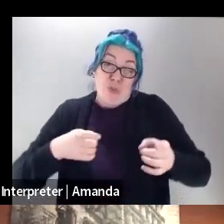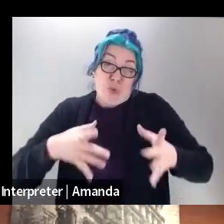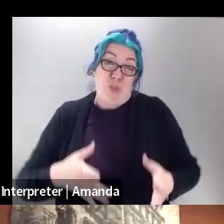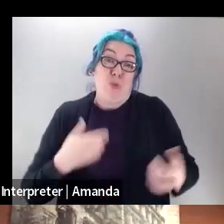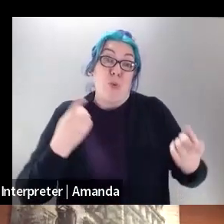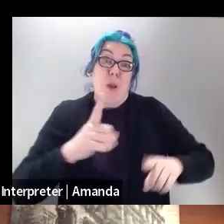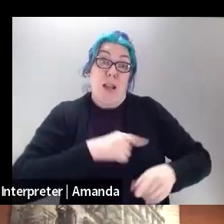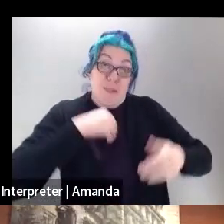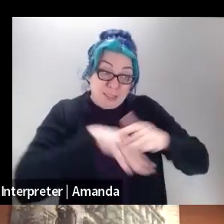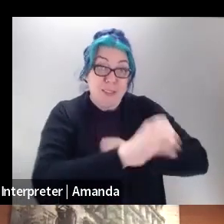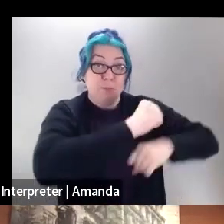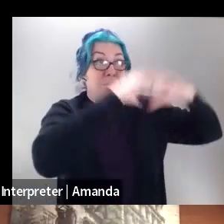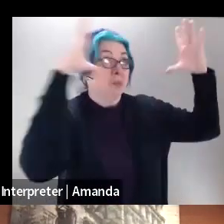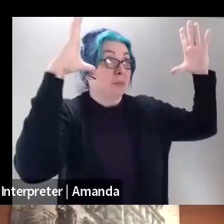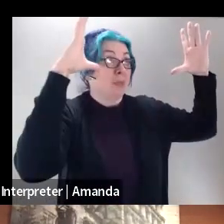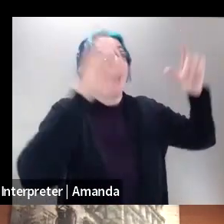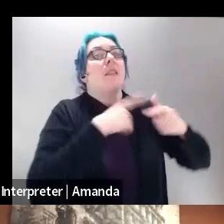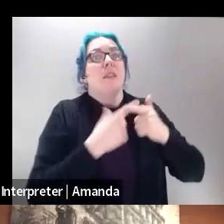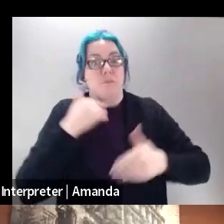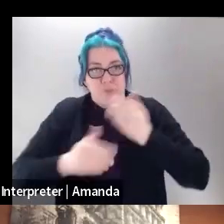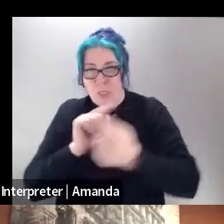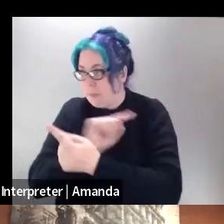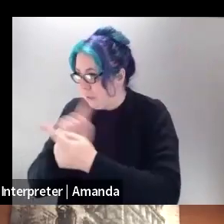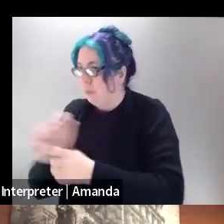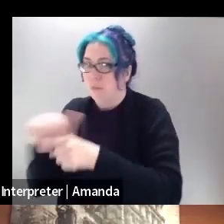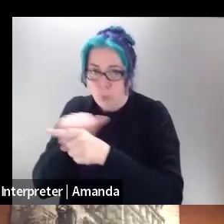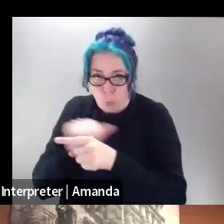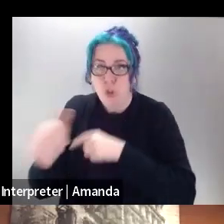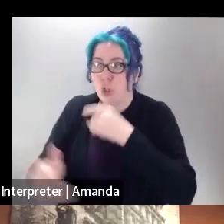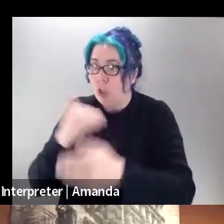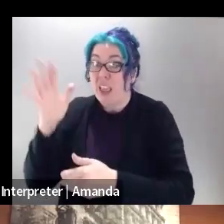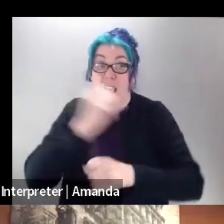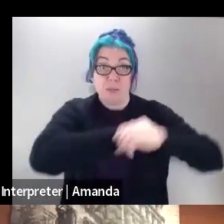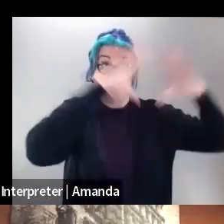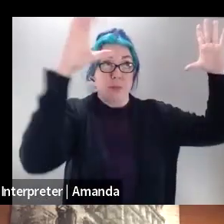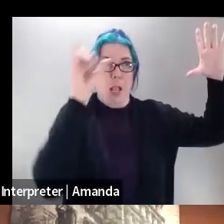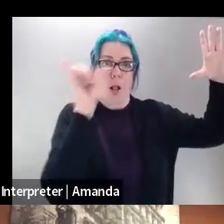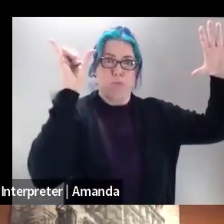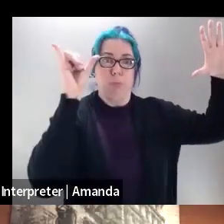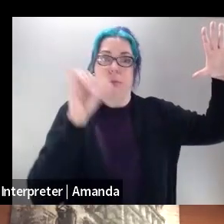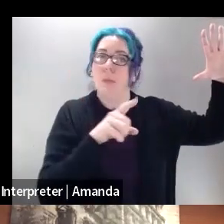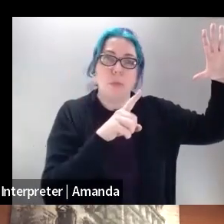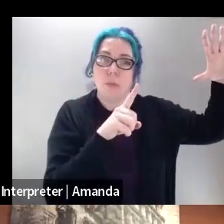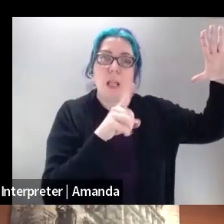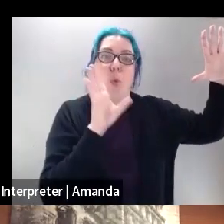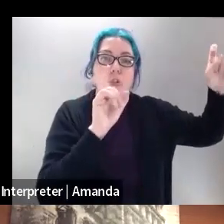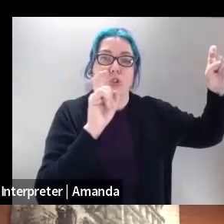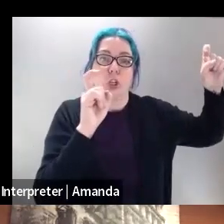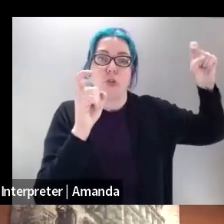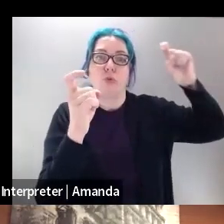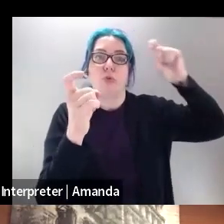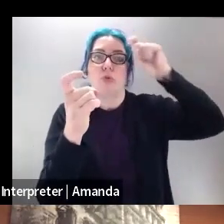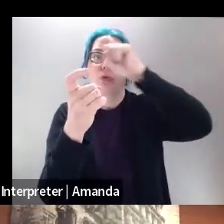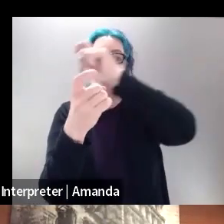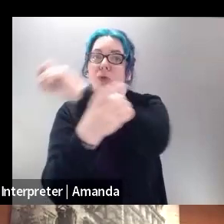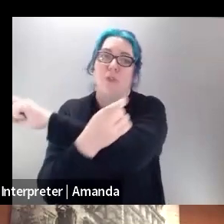and it's better for it. And that's how I think I feel about practice, and why some sort